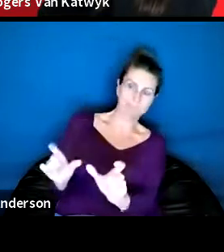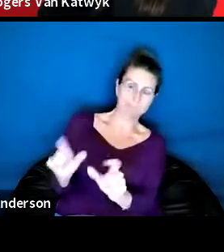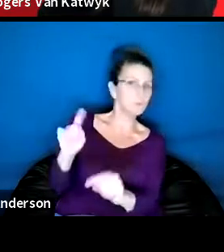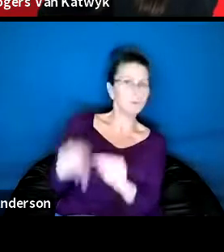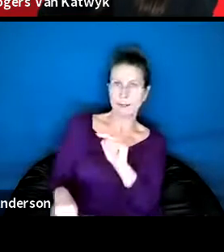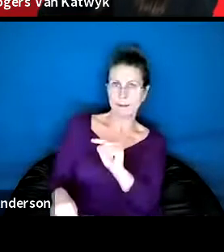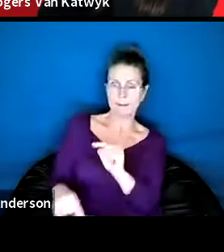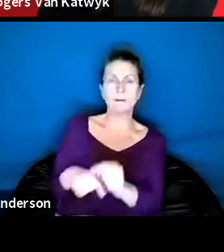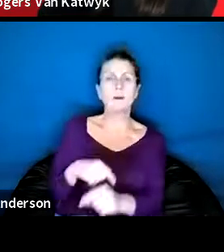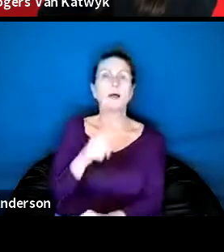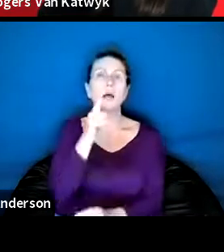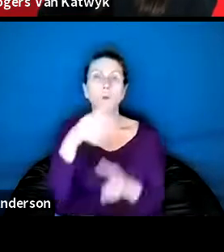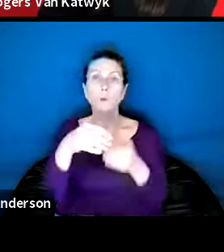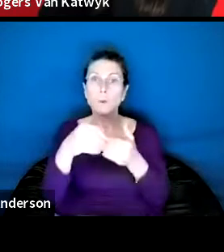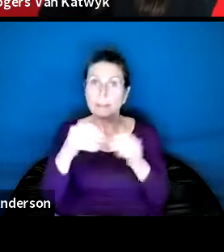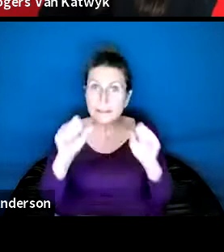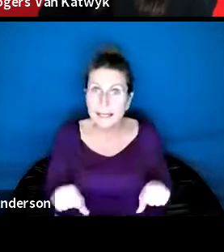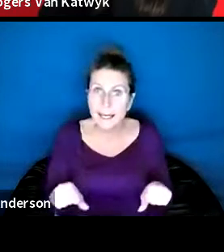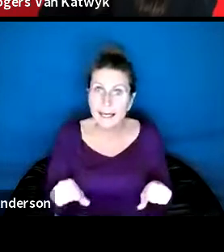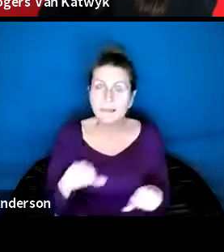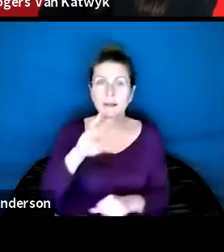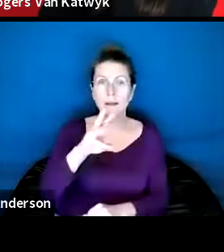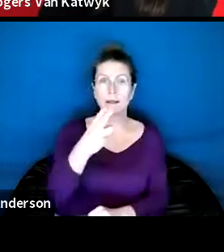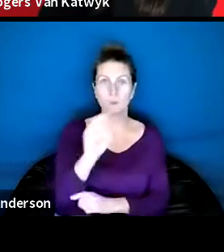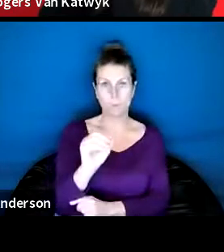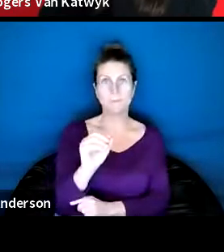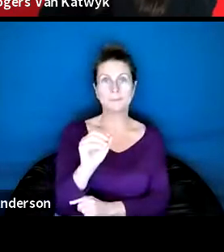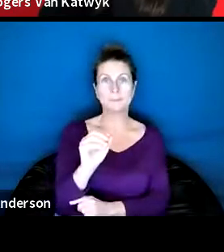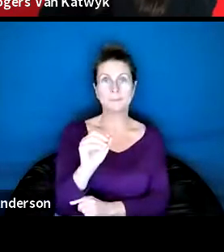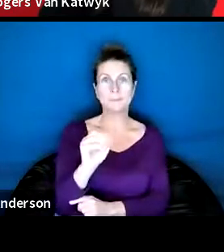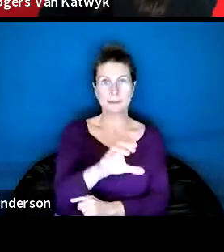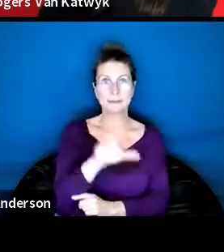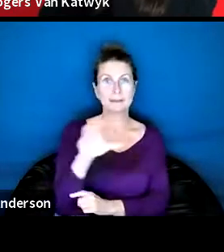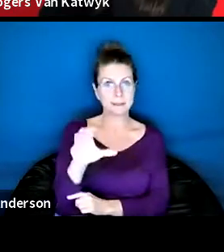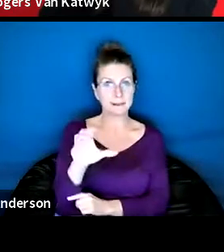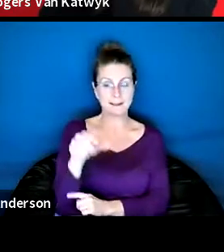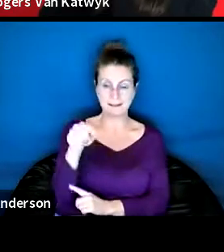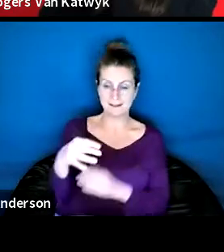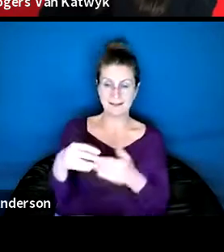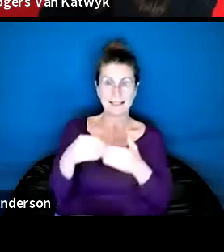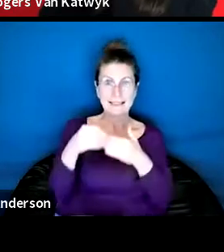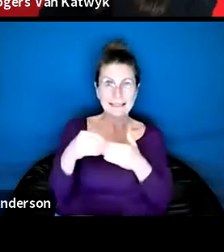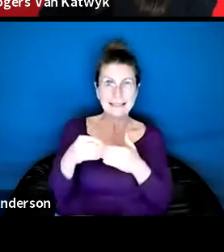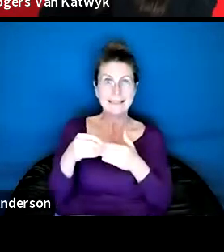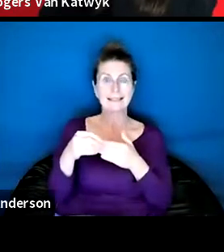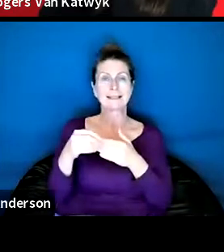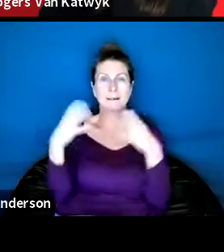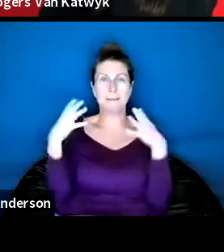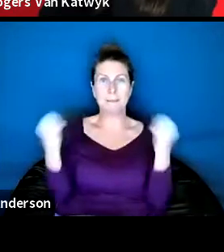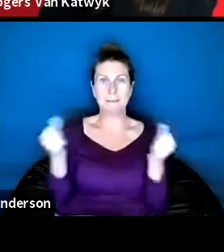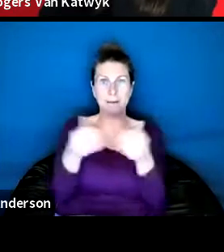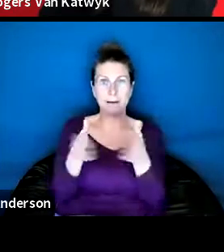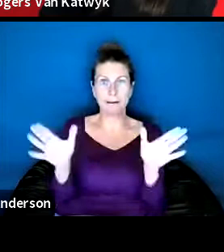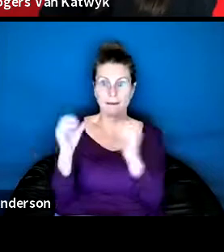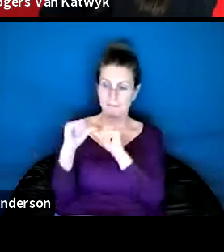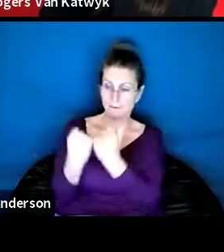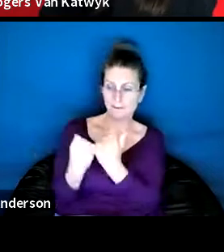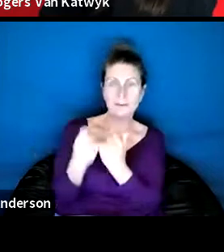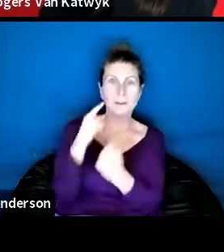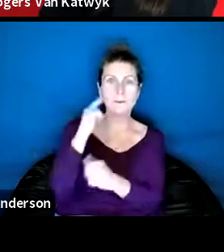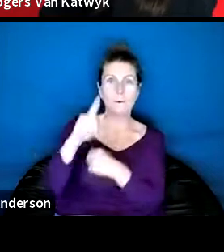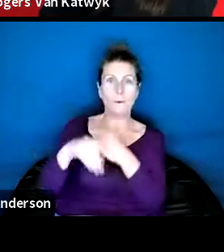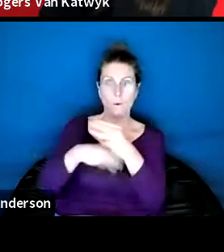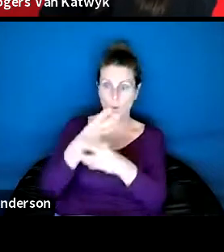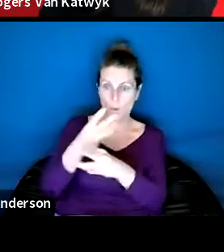Health Organization. This is the world's leading public health agency responsible for health around the world. And